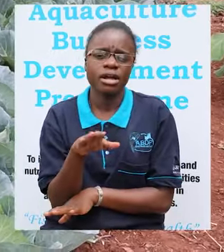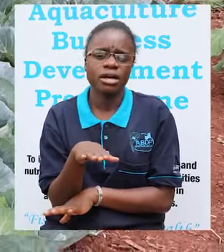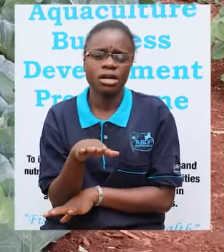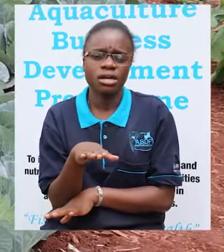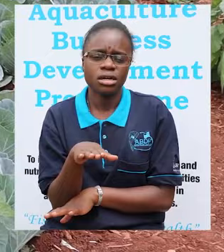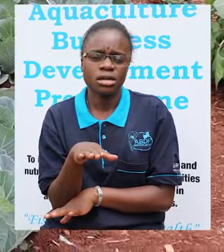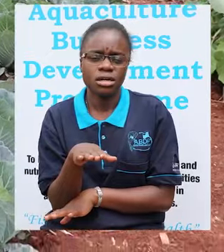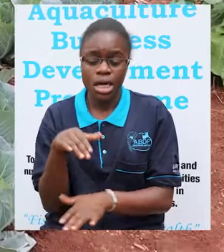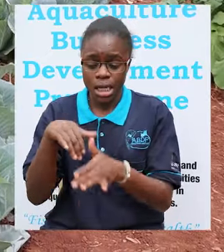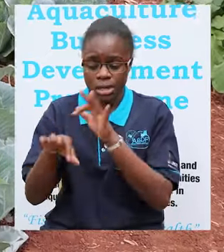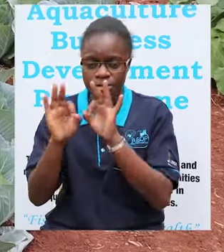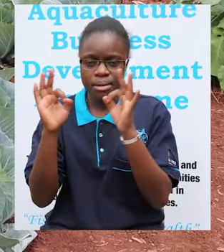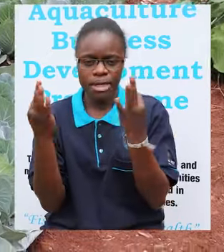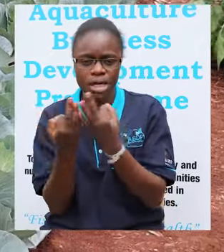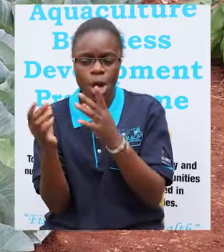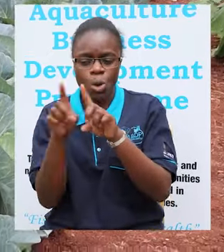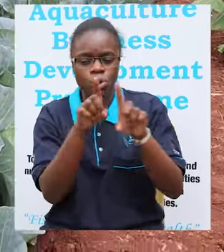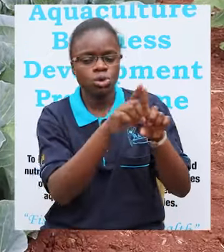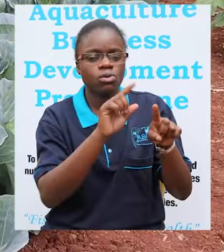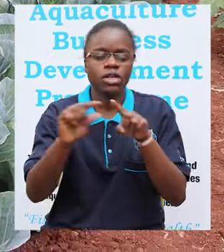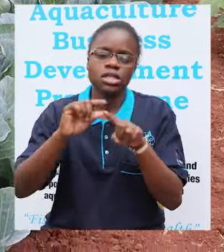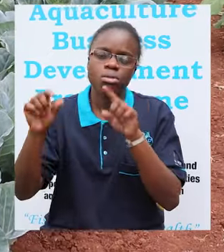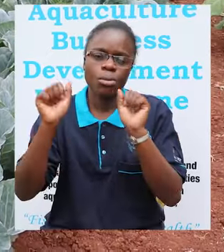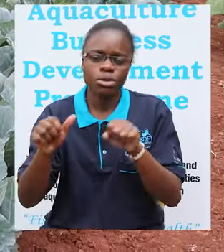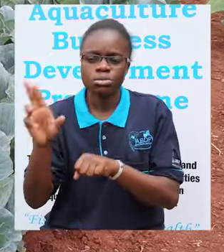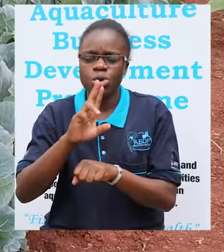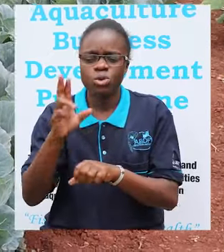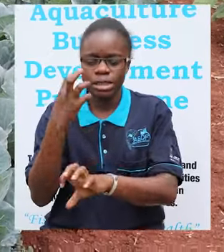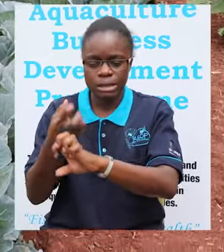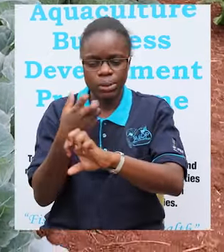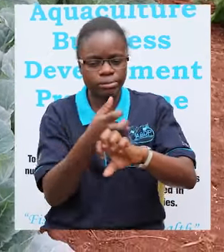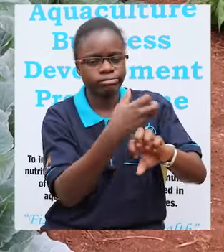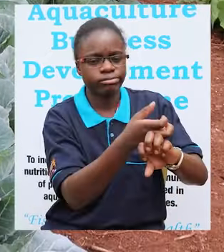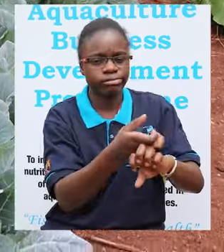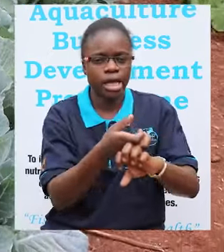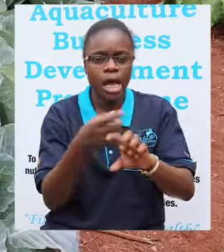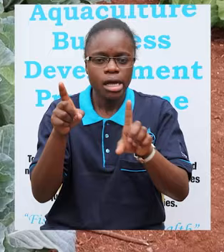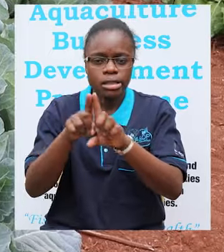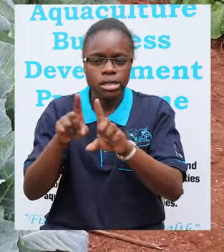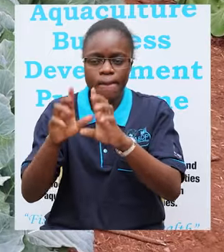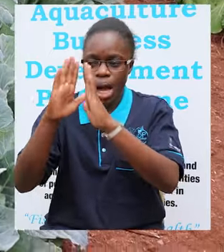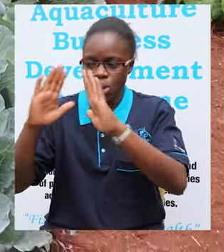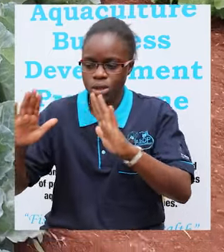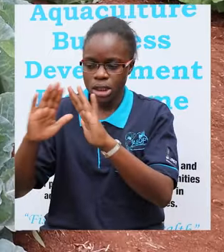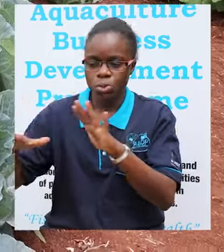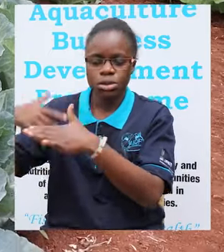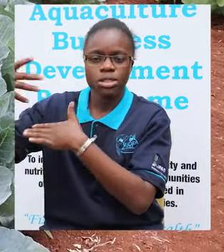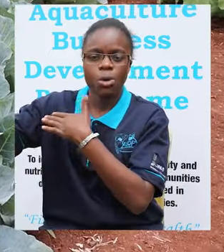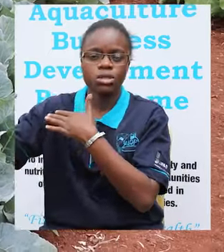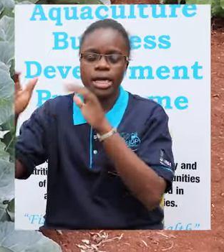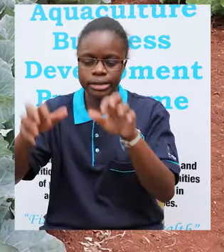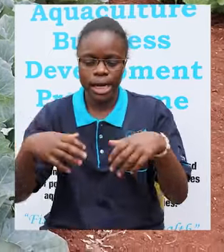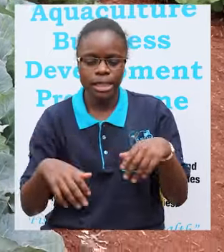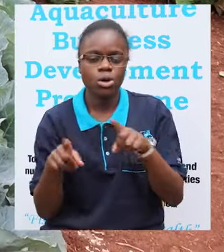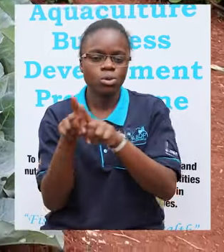family will have some vegetables to be used. Rocky areas, your verandas are very good for multi-story garden. And